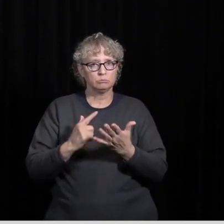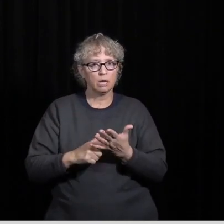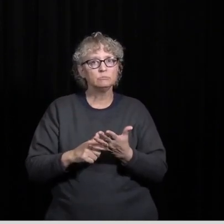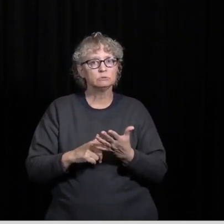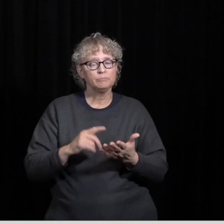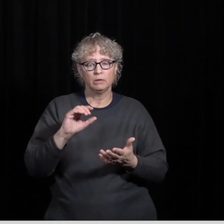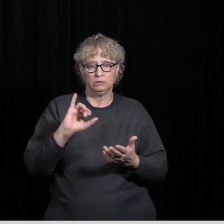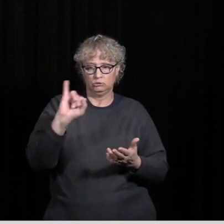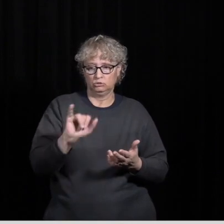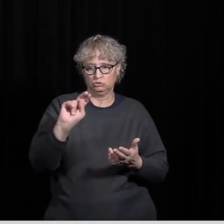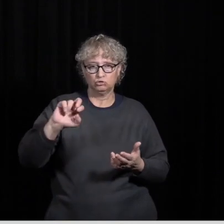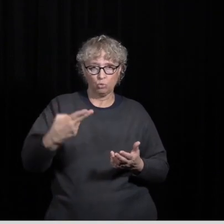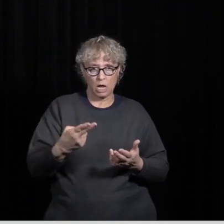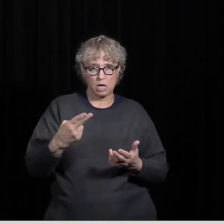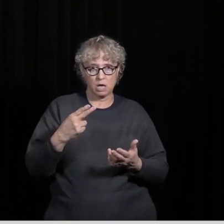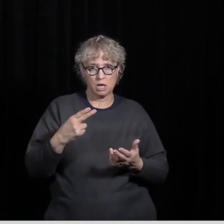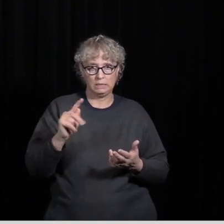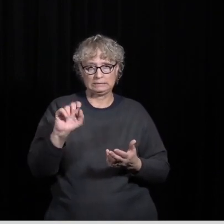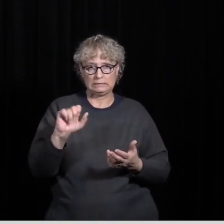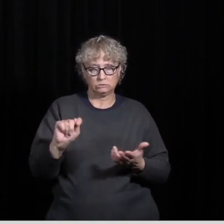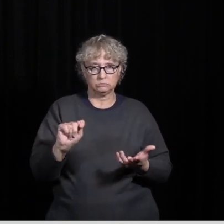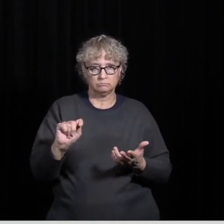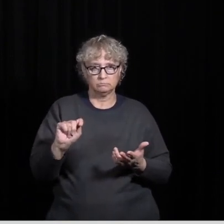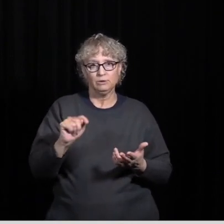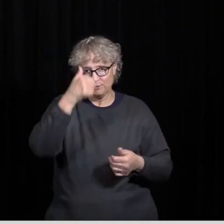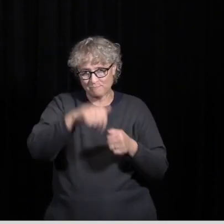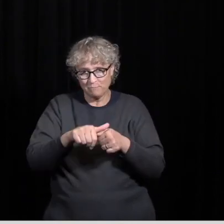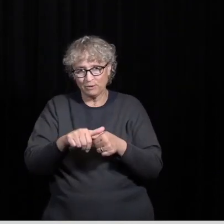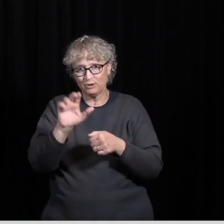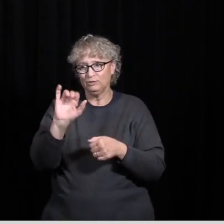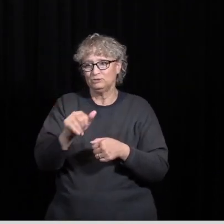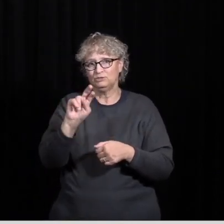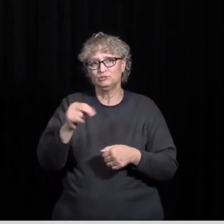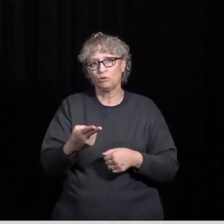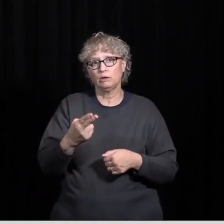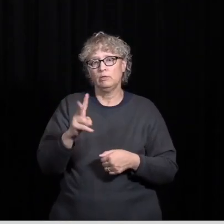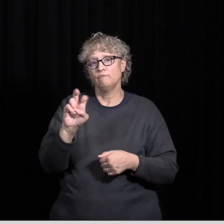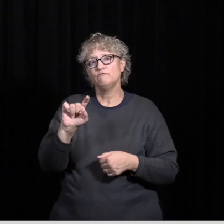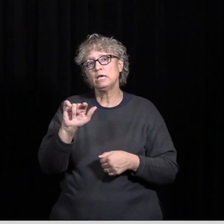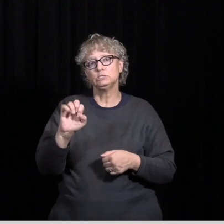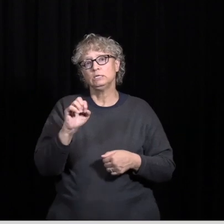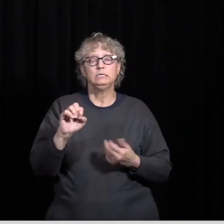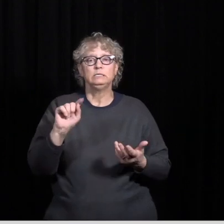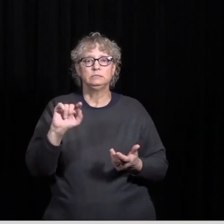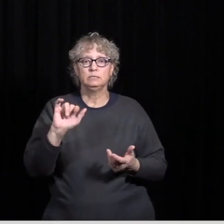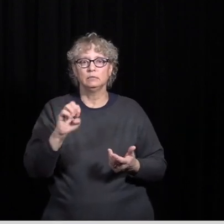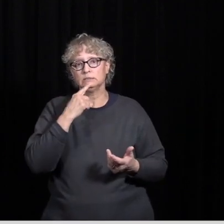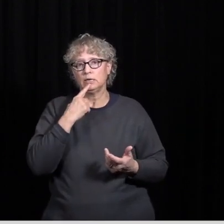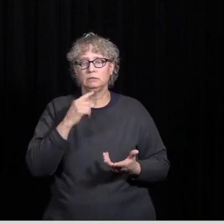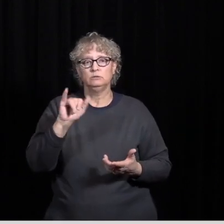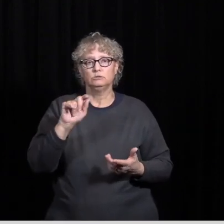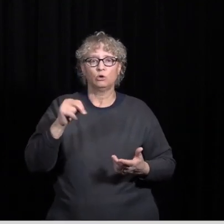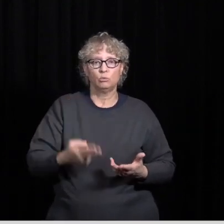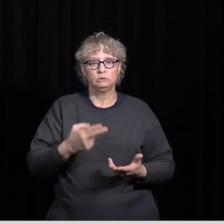a Jonah test. One is a Job test. So a Jonah test, you remember Jonah? Jonah was the guy. He was, VeggieTales said, Jonah was a prophet. He